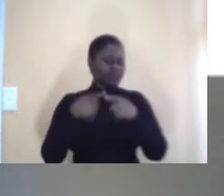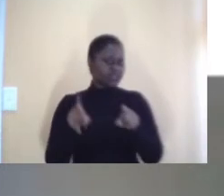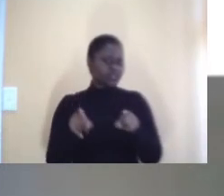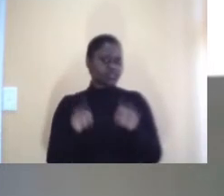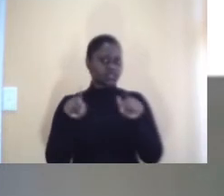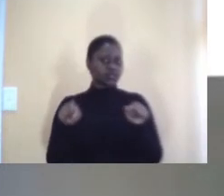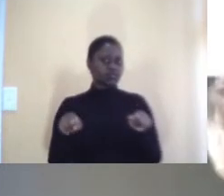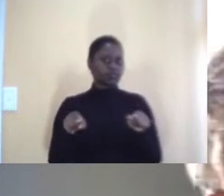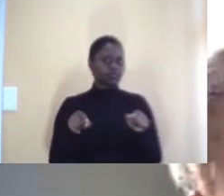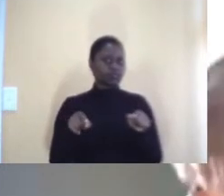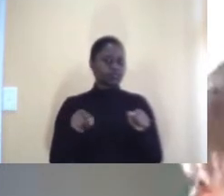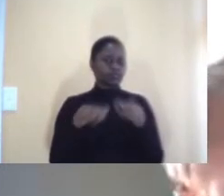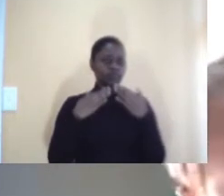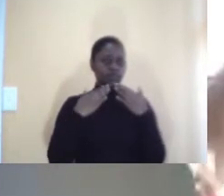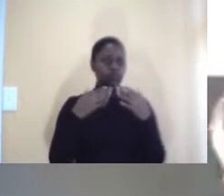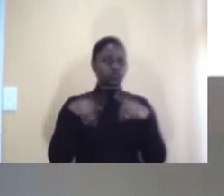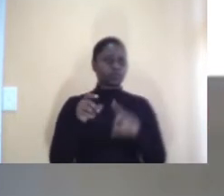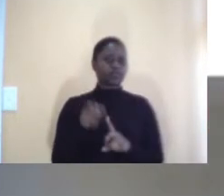Thank you, Chair.